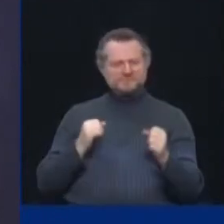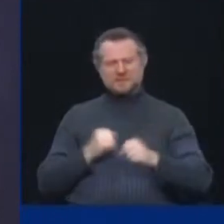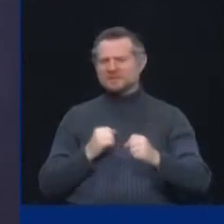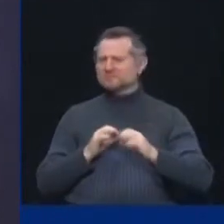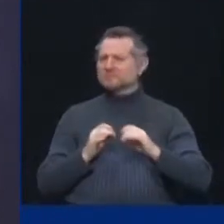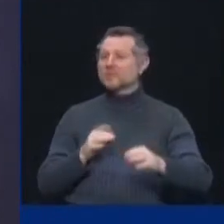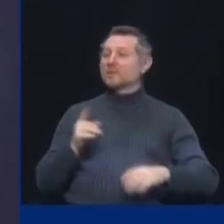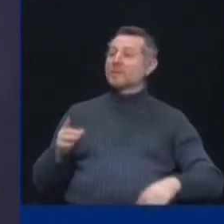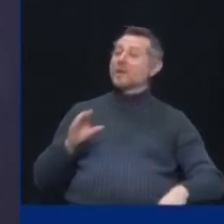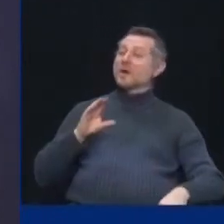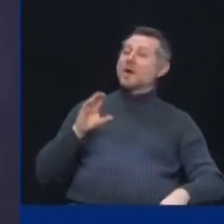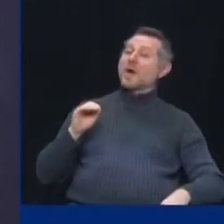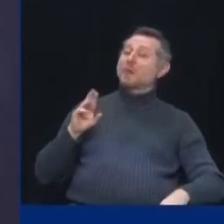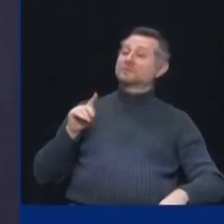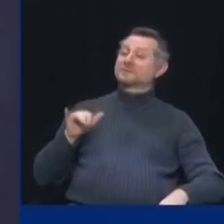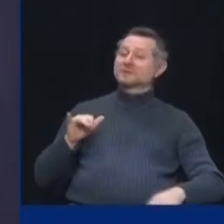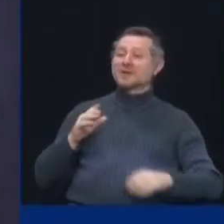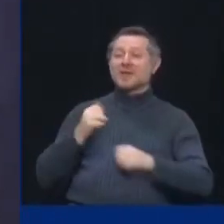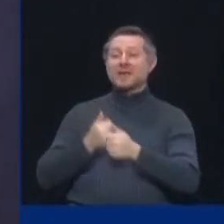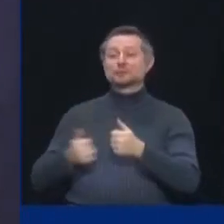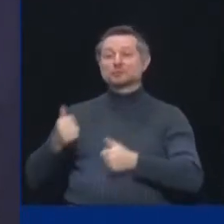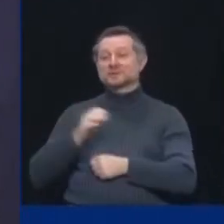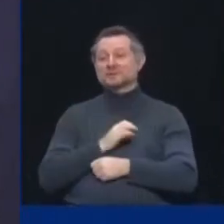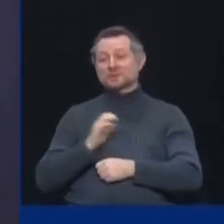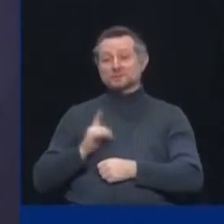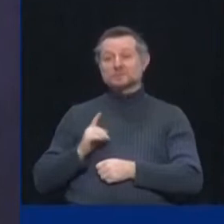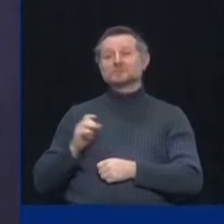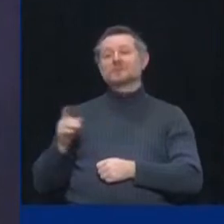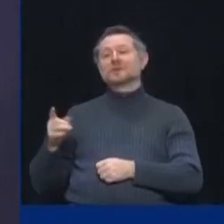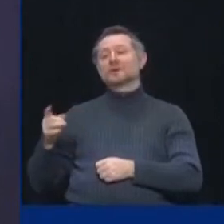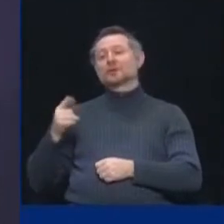George Latimer of Westchester.